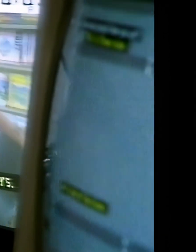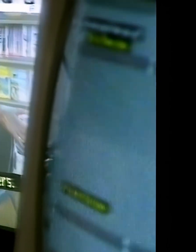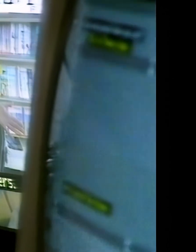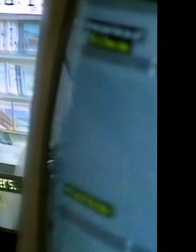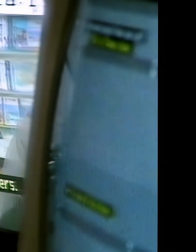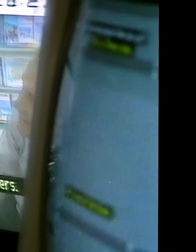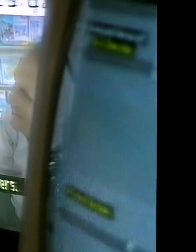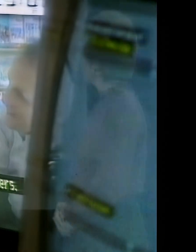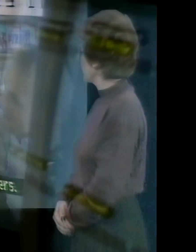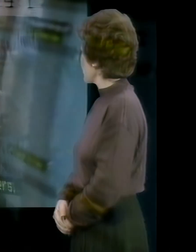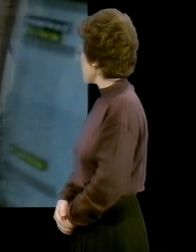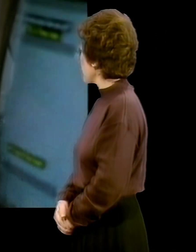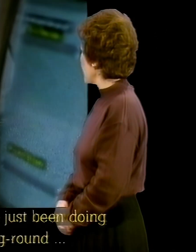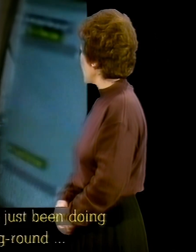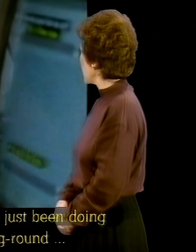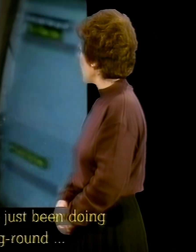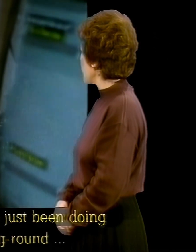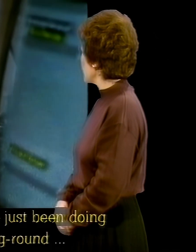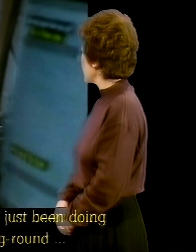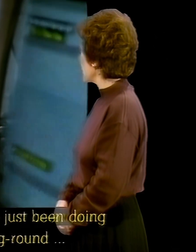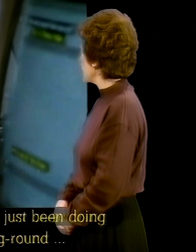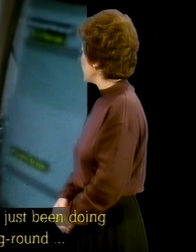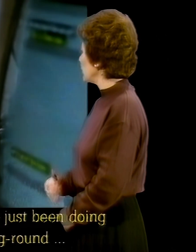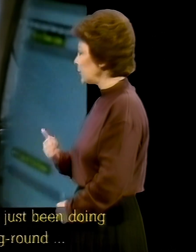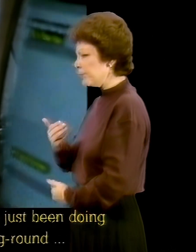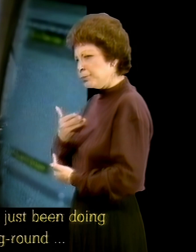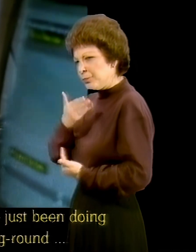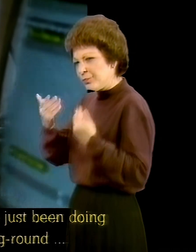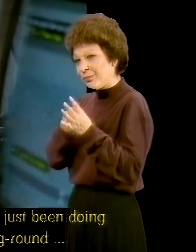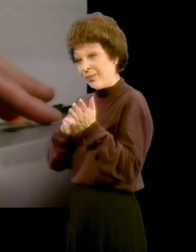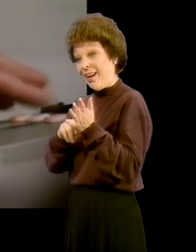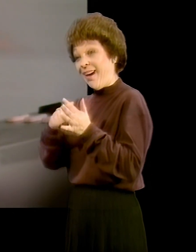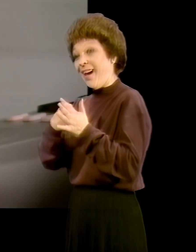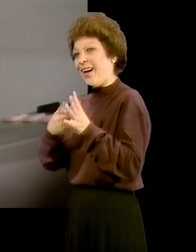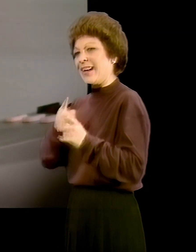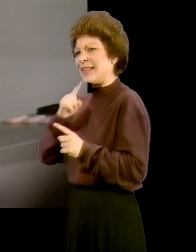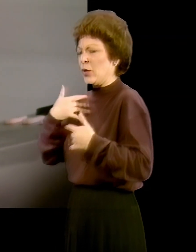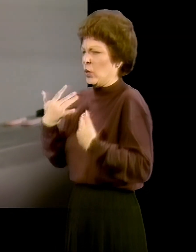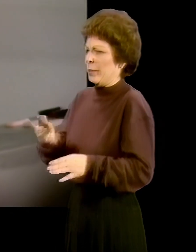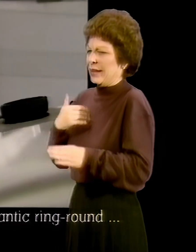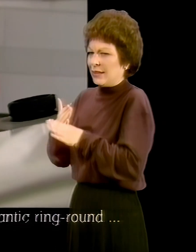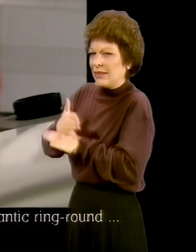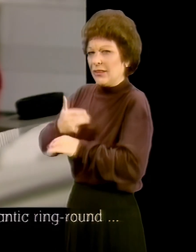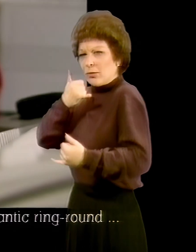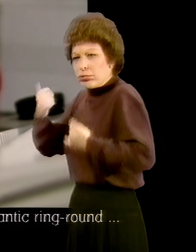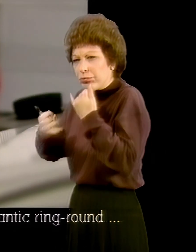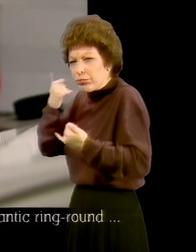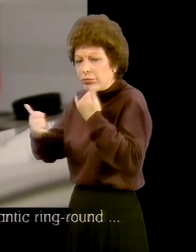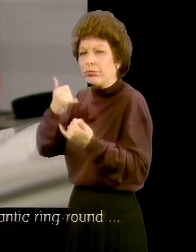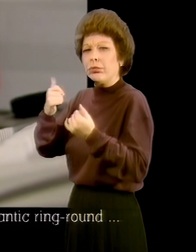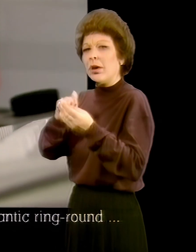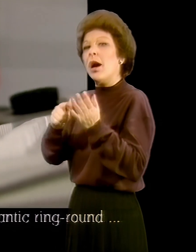Who's one of the guys in here? We've just been doing a frantic ring round, and we reckon... We've just done a frantic